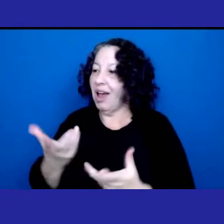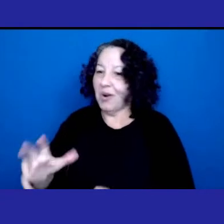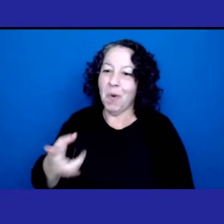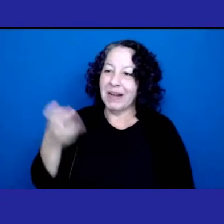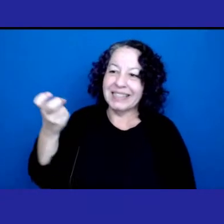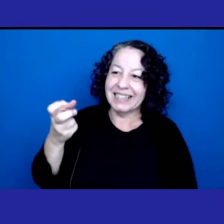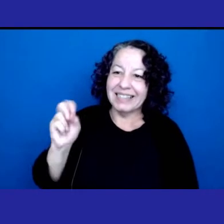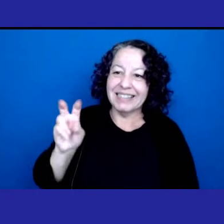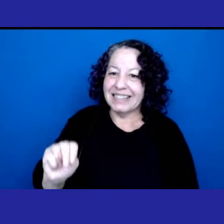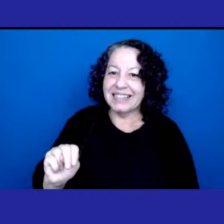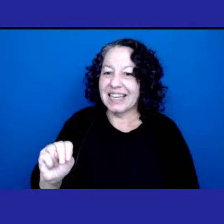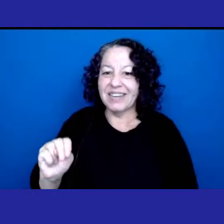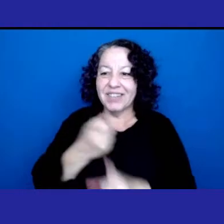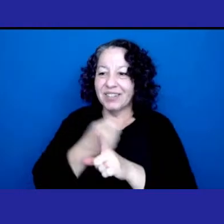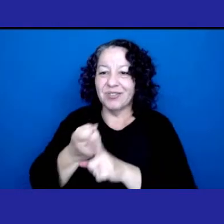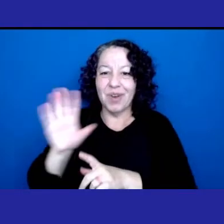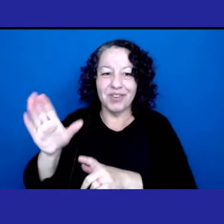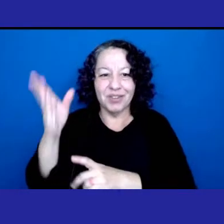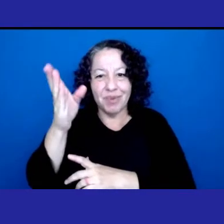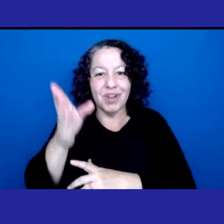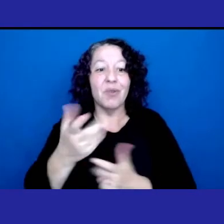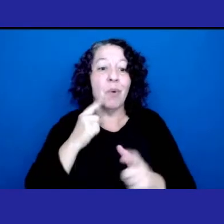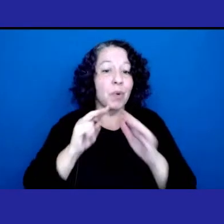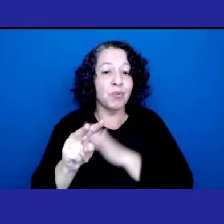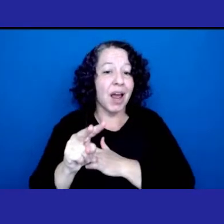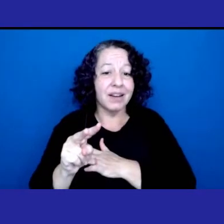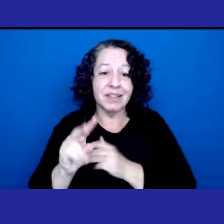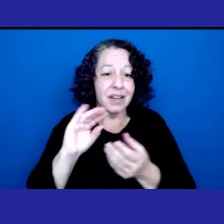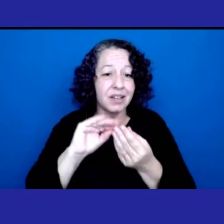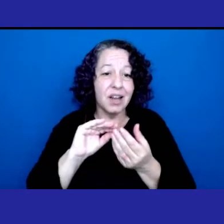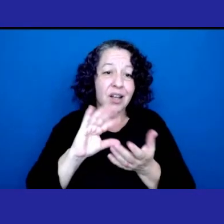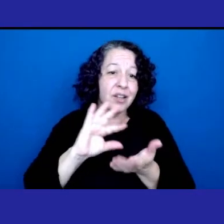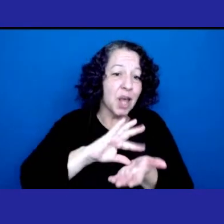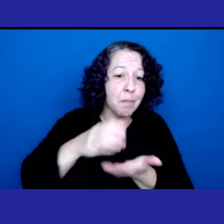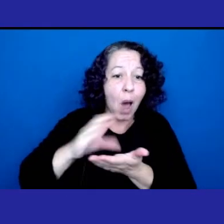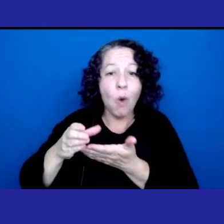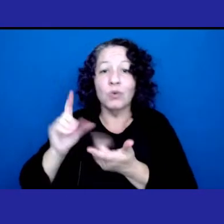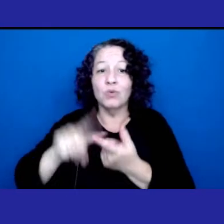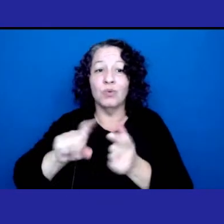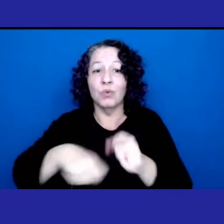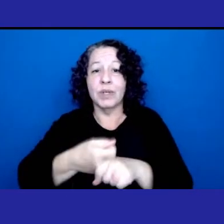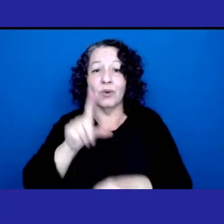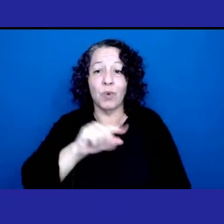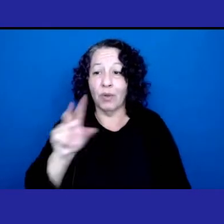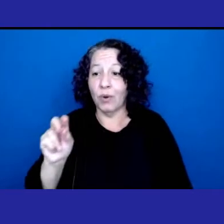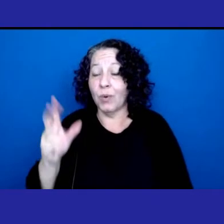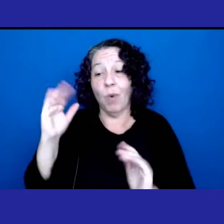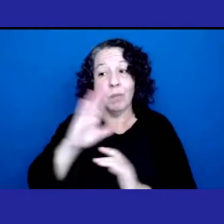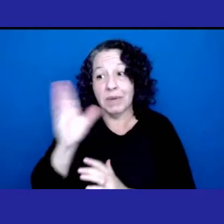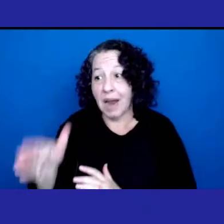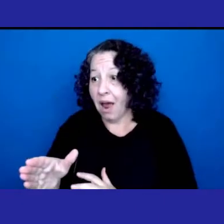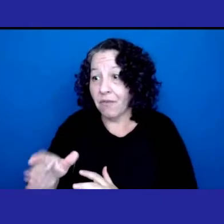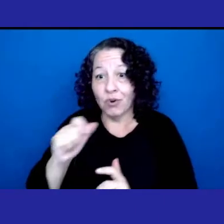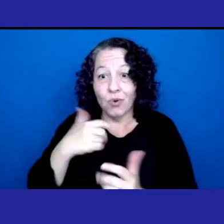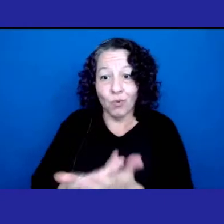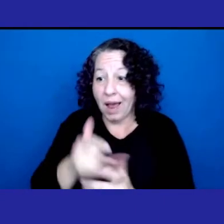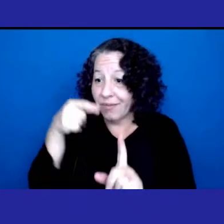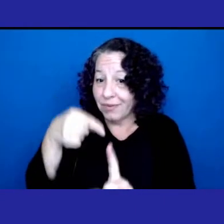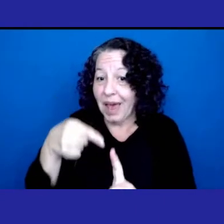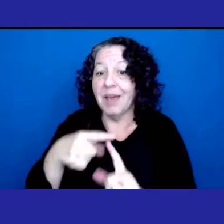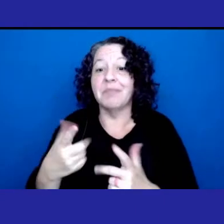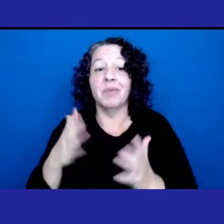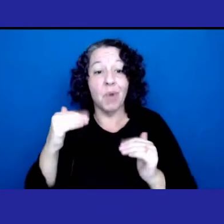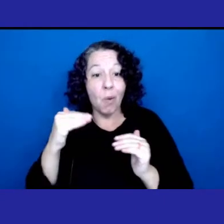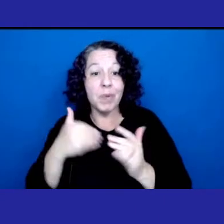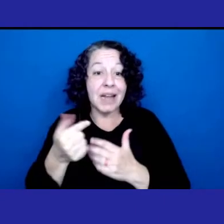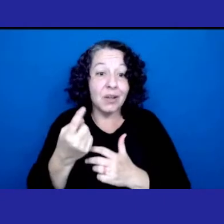projected numbers up to 2030. We hope to not get to that point. We hope to, in the next couple of years, bring as much in-house as possible so we avoid the tricky situation you're